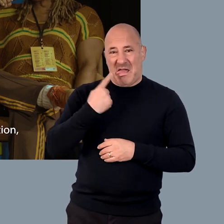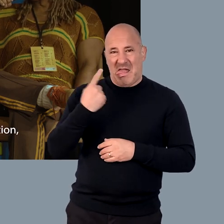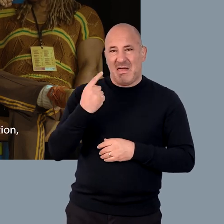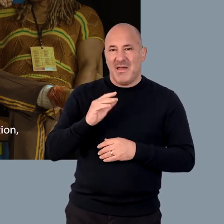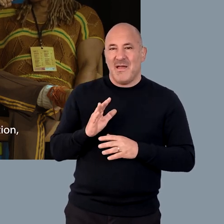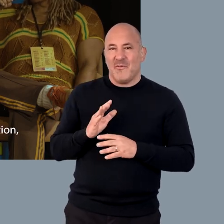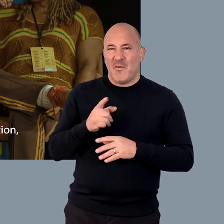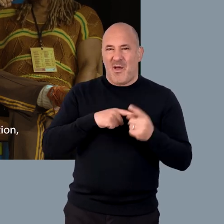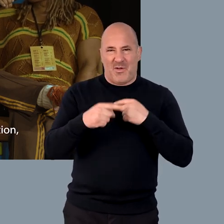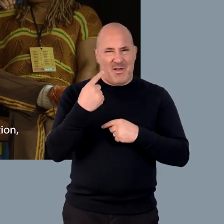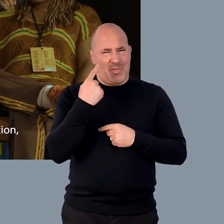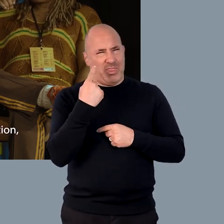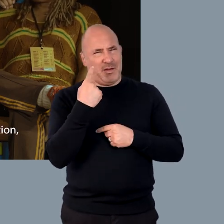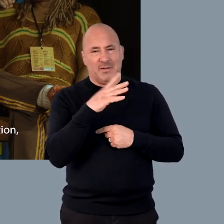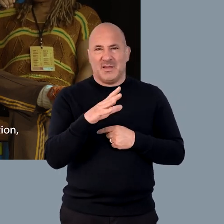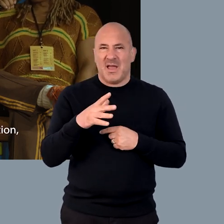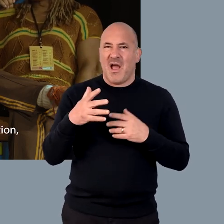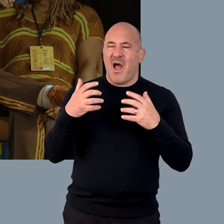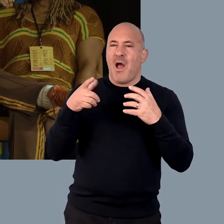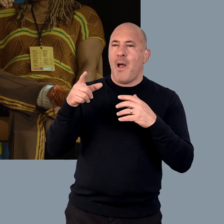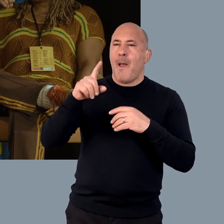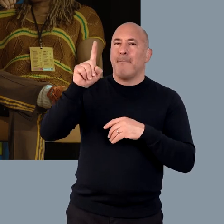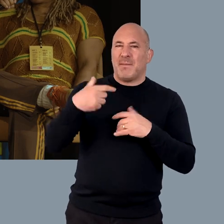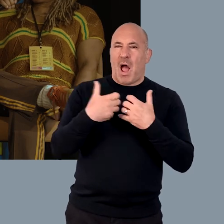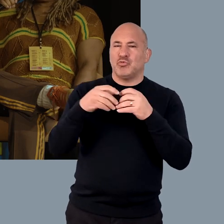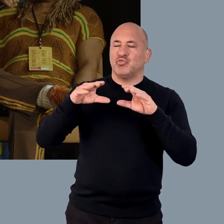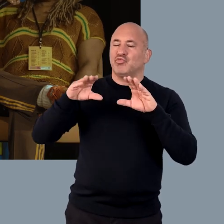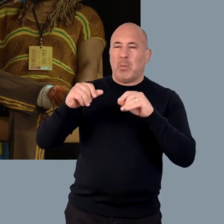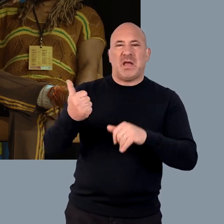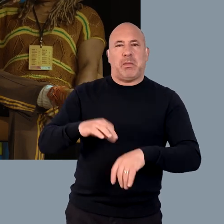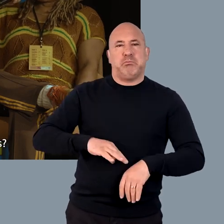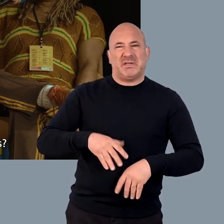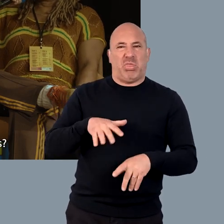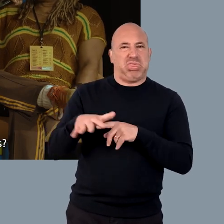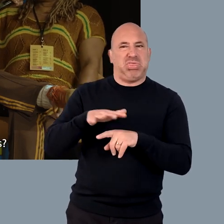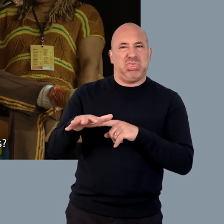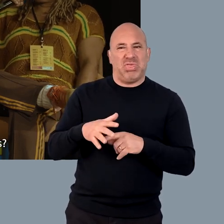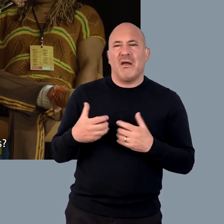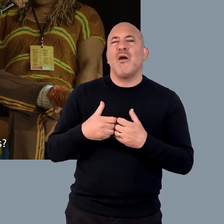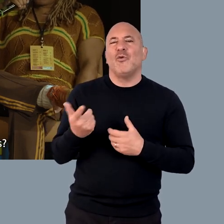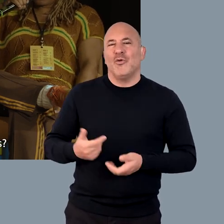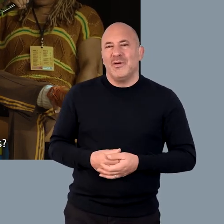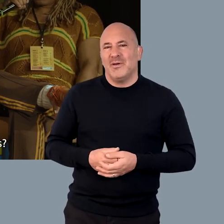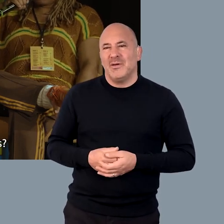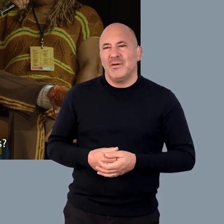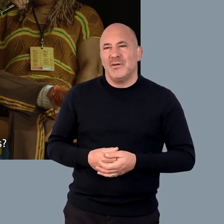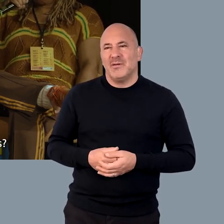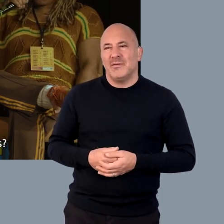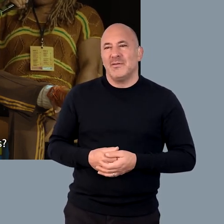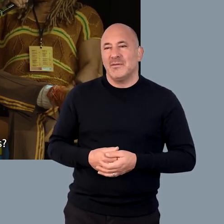I'm gonna get into trouble for this question, but i'm gonna ask it because people are thinking it How do you stop people taking the piss?